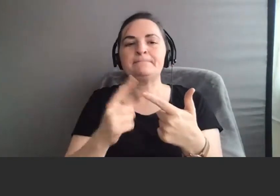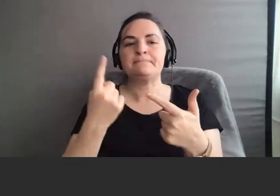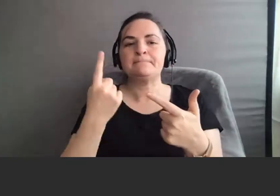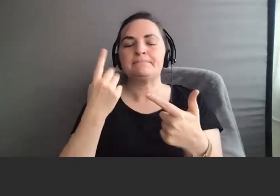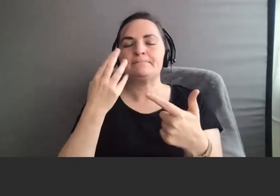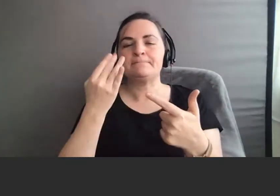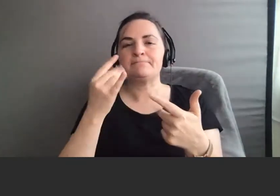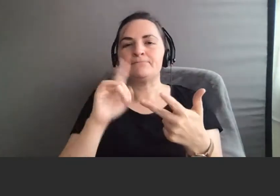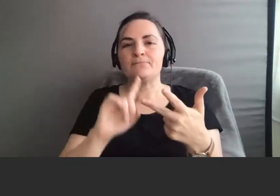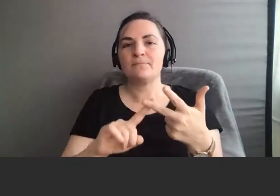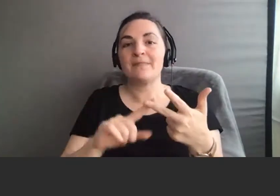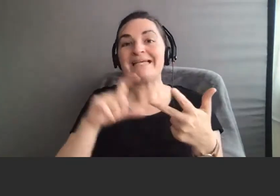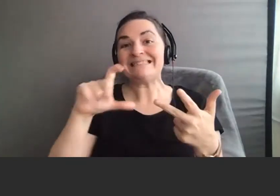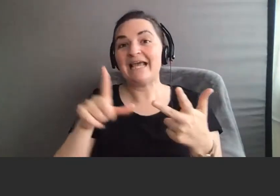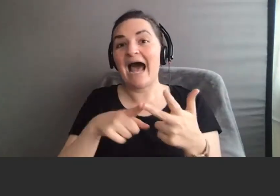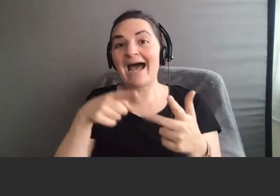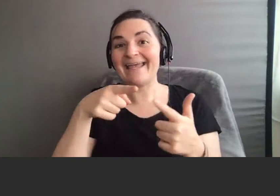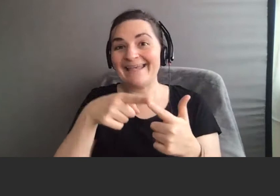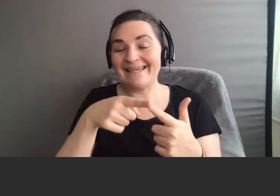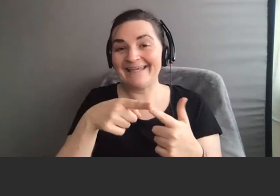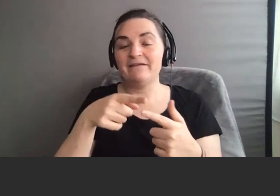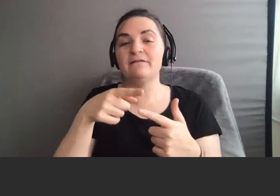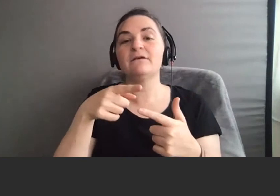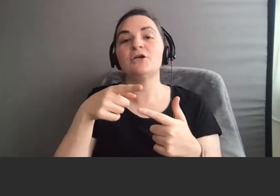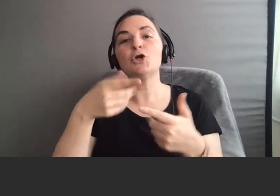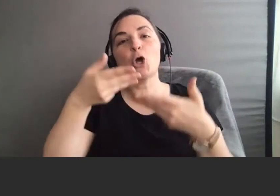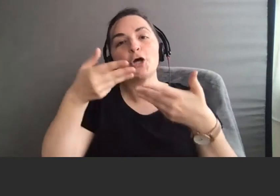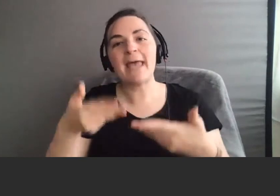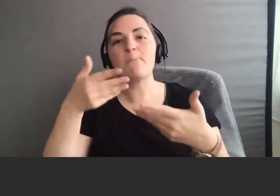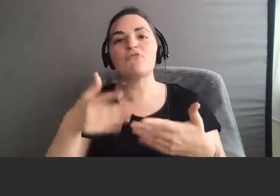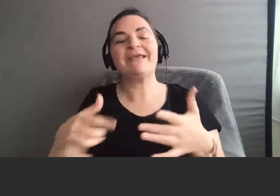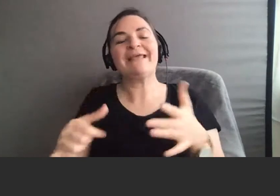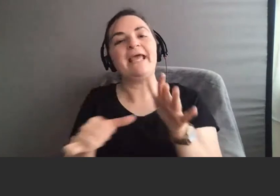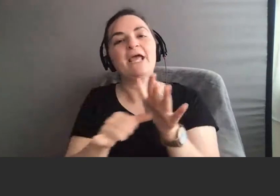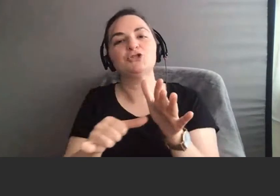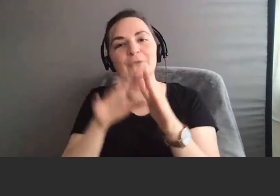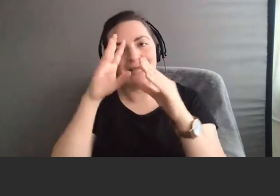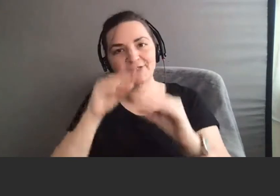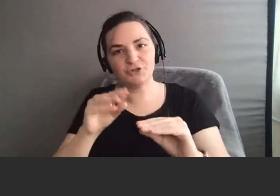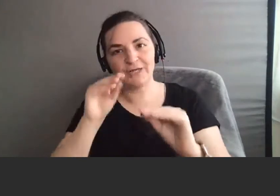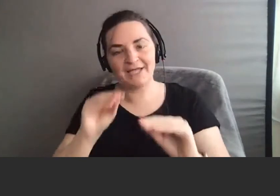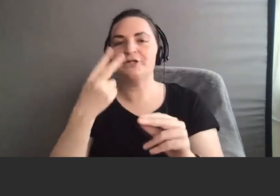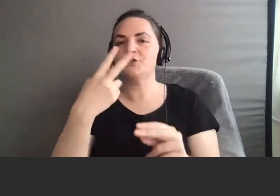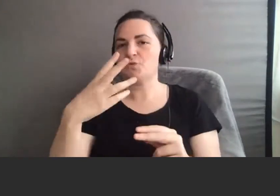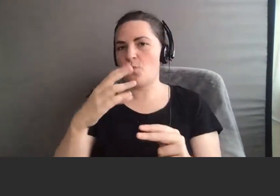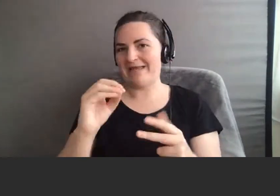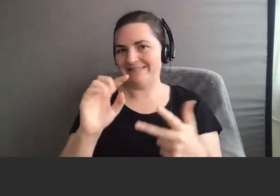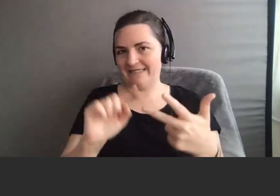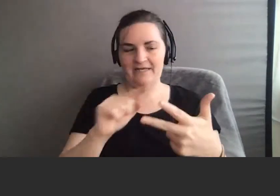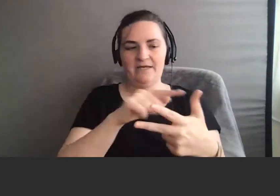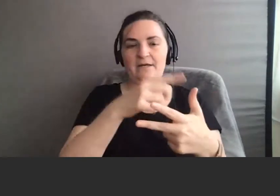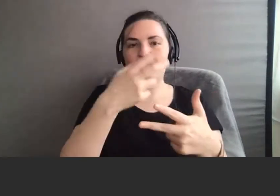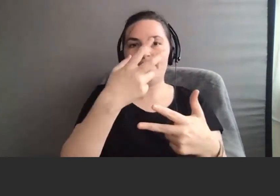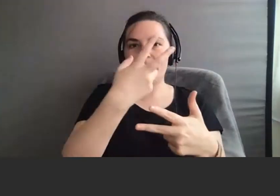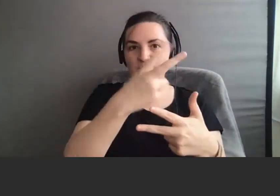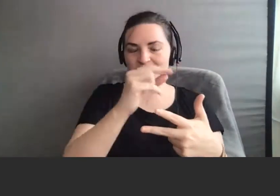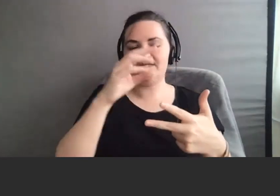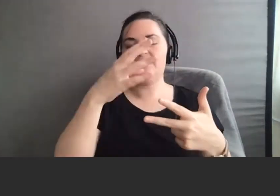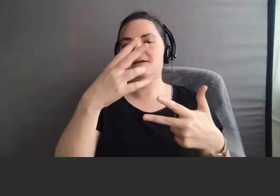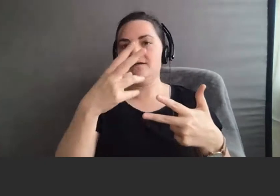You have CIE, Contemporary Issues in Education, that's a 20 credit module, so 20, 40,